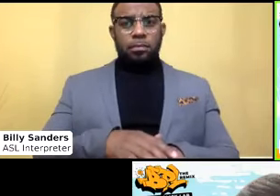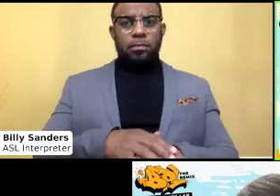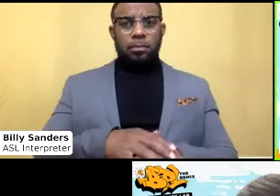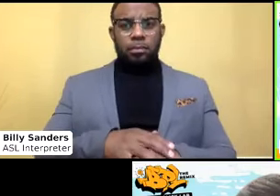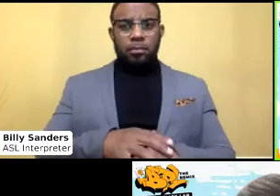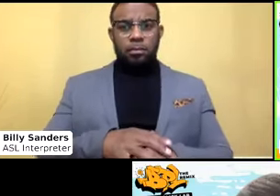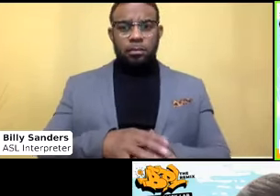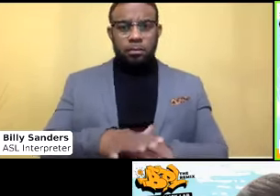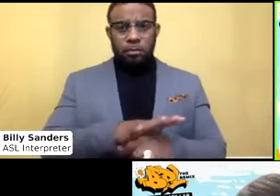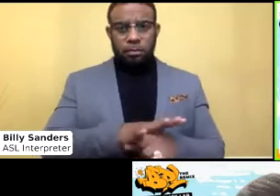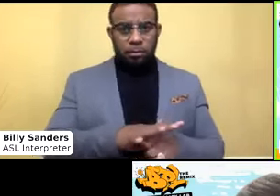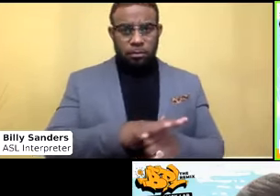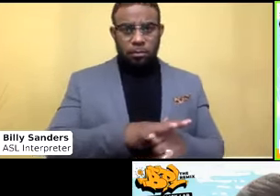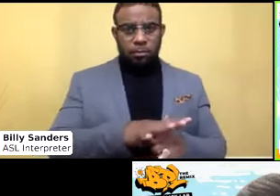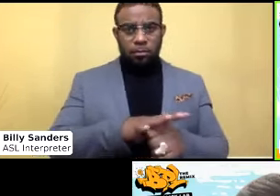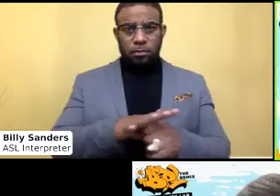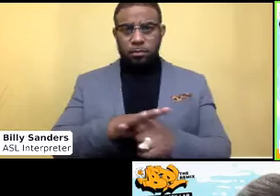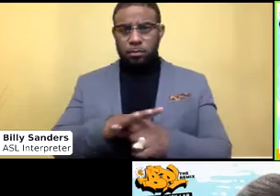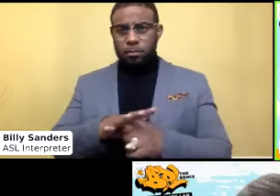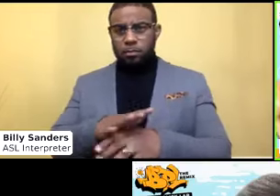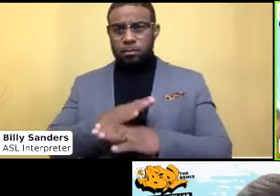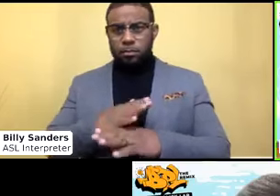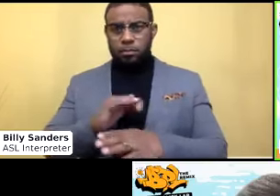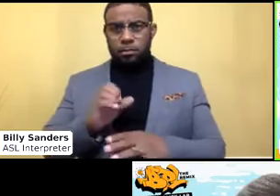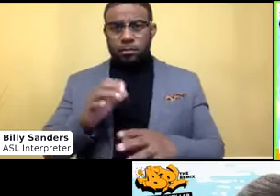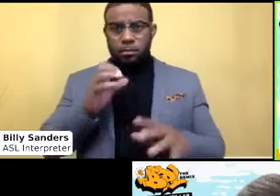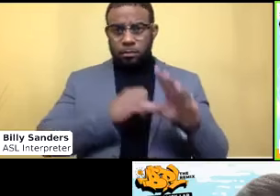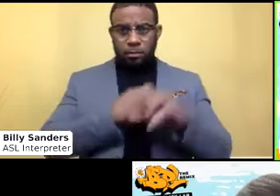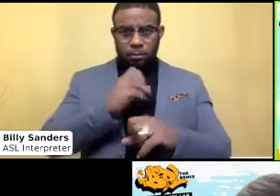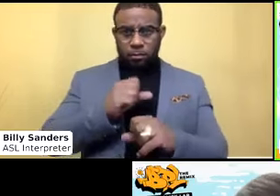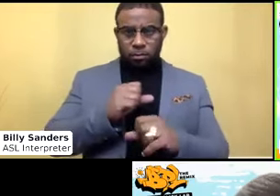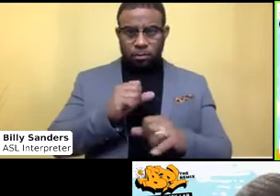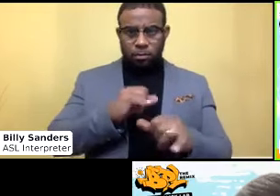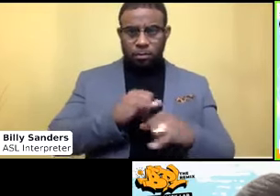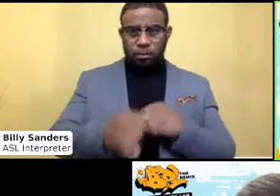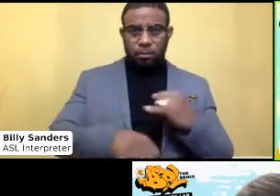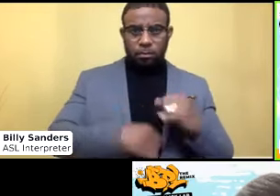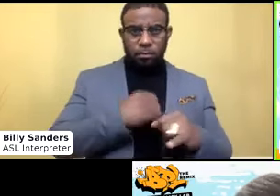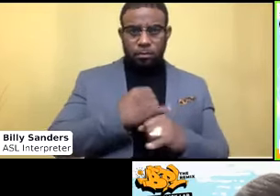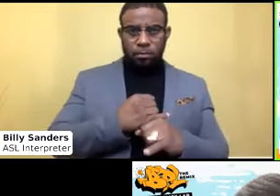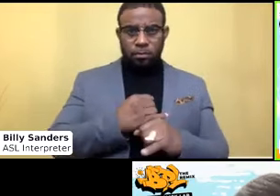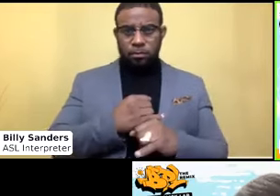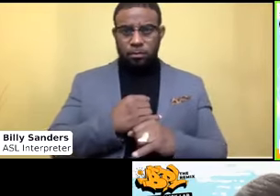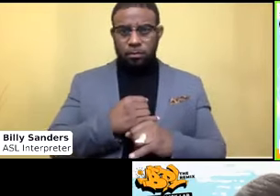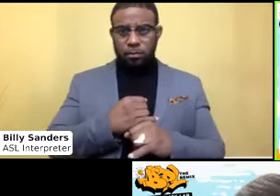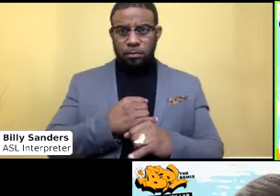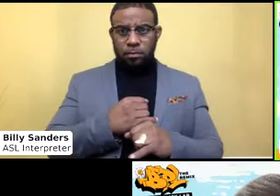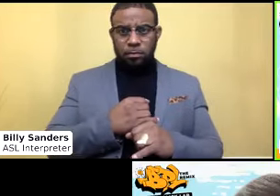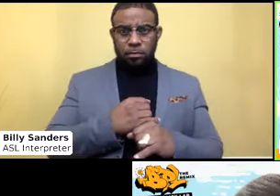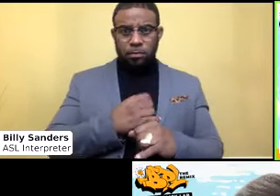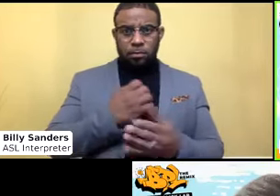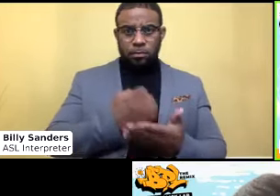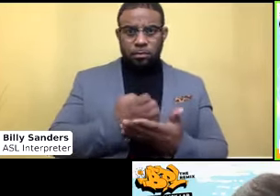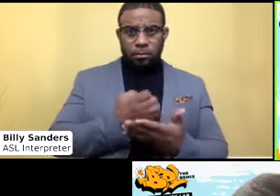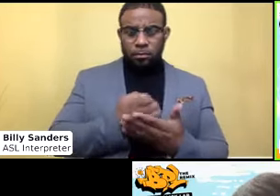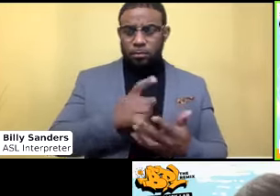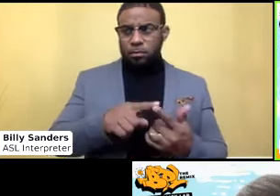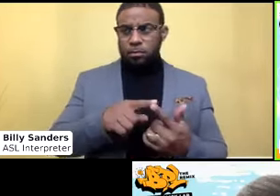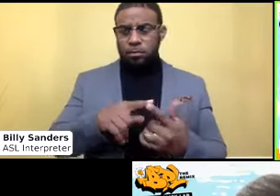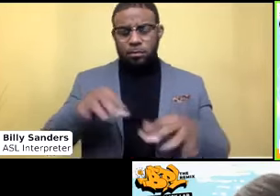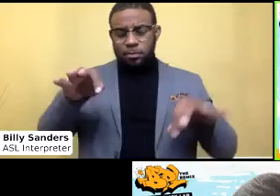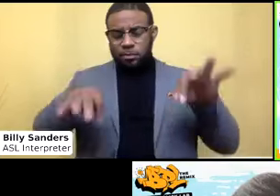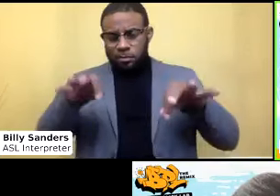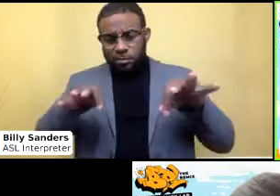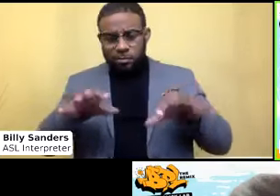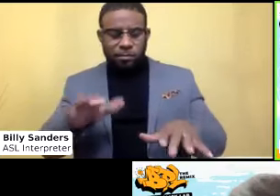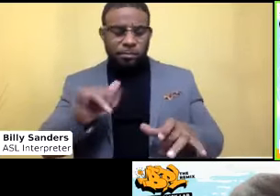the local confinement of it, and missing the international economy, and the puppeteers,